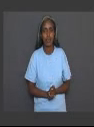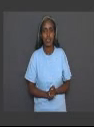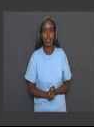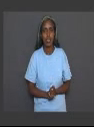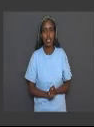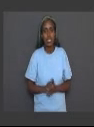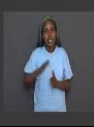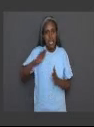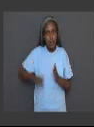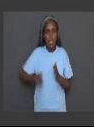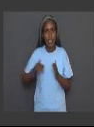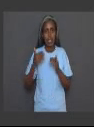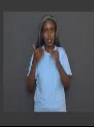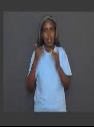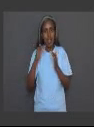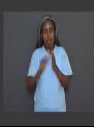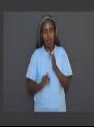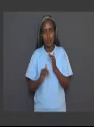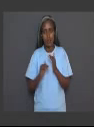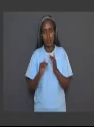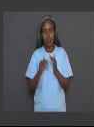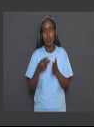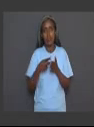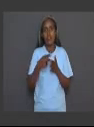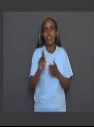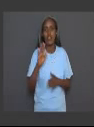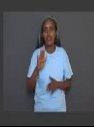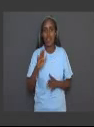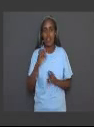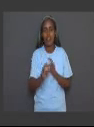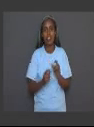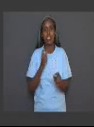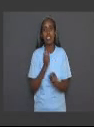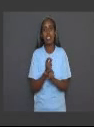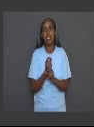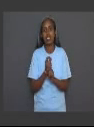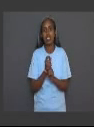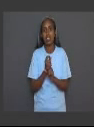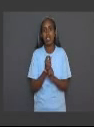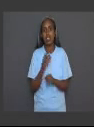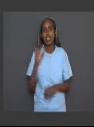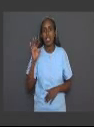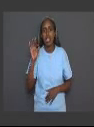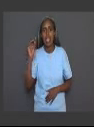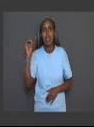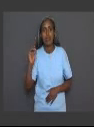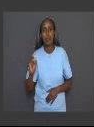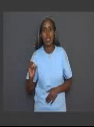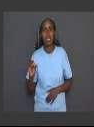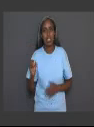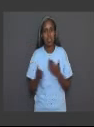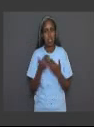The remaining amount will be paid over 5 years at 9%